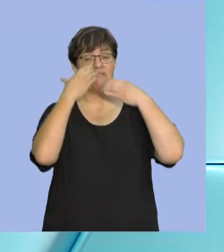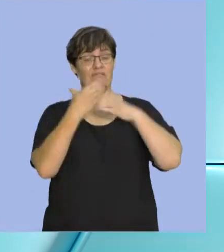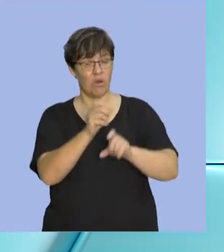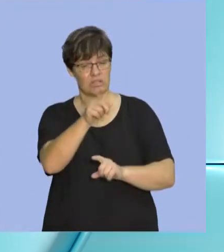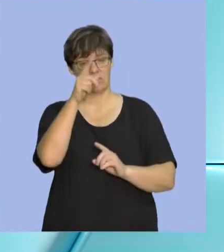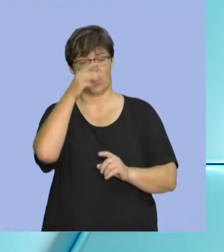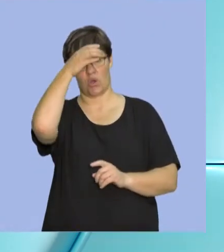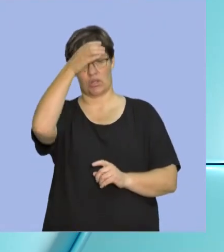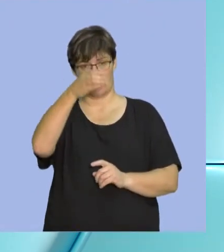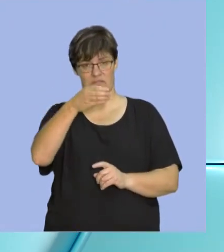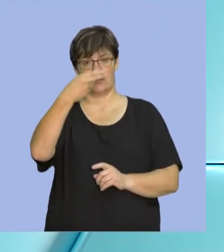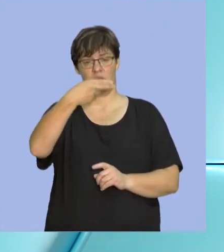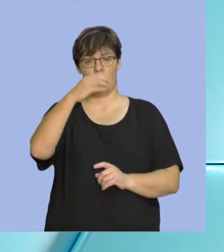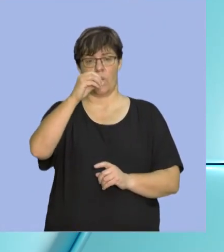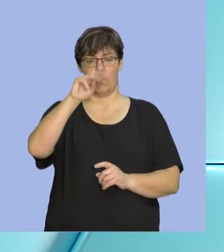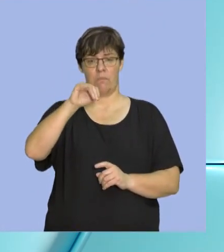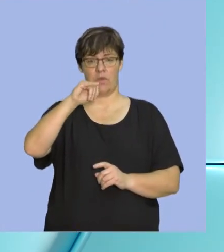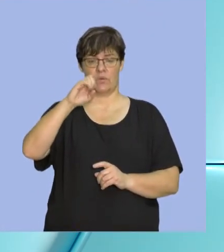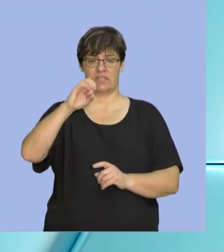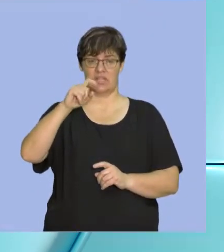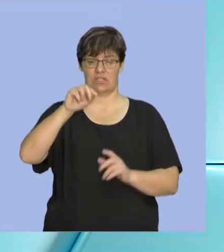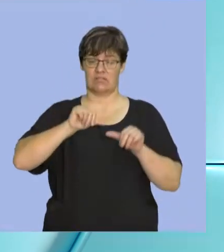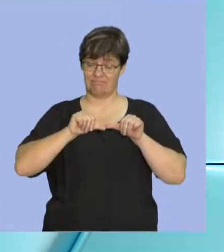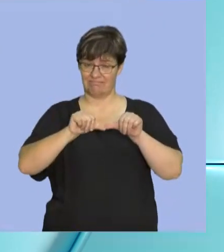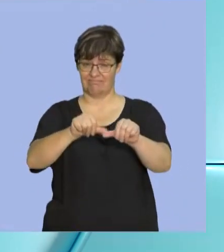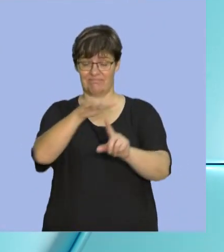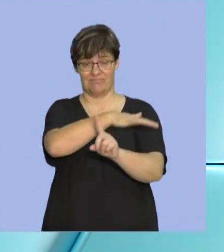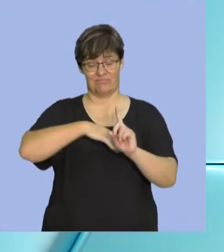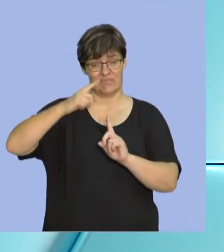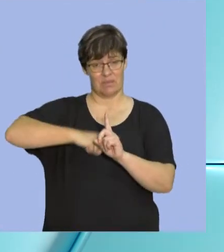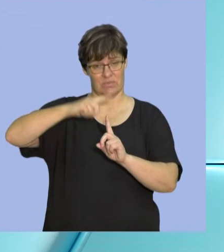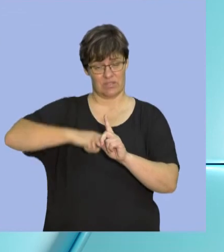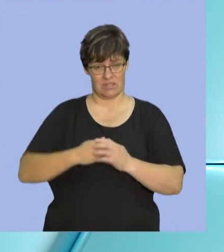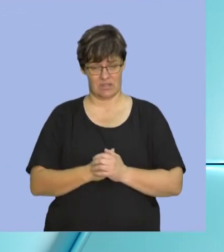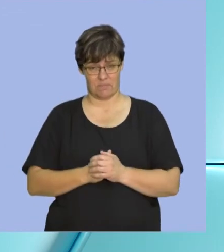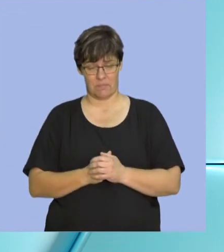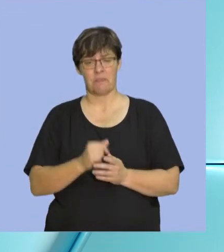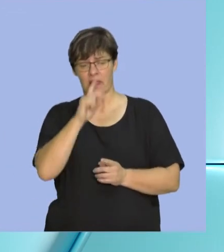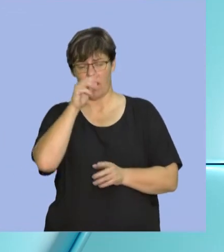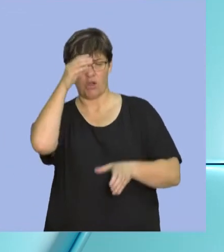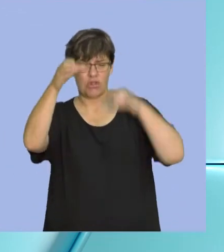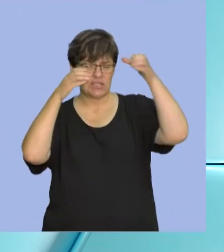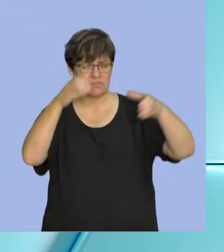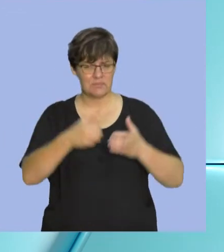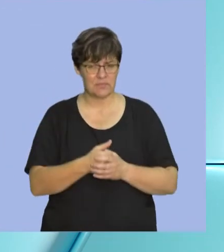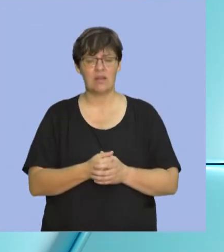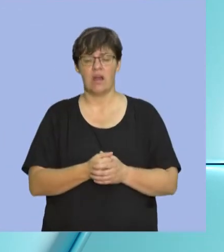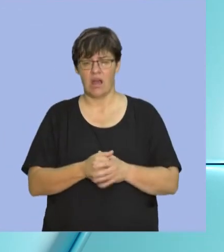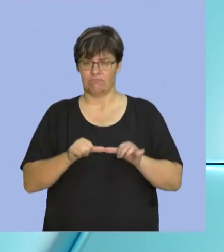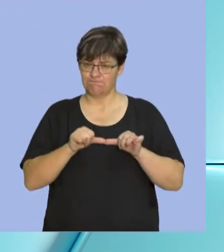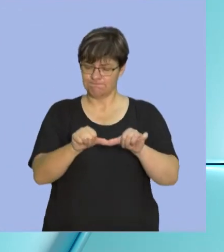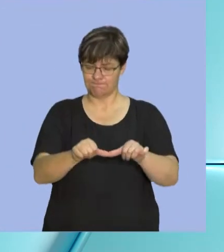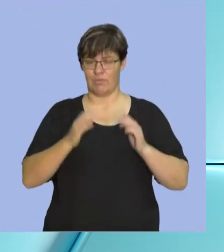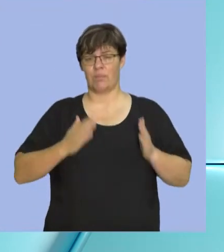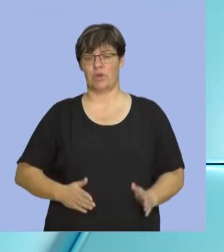of homeostasis and thermoregulation. We've looked at lots of concepts around how the body maintains the body temperature